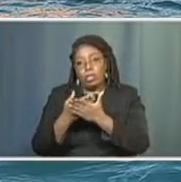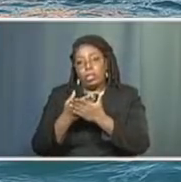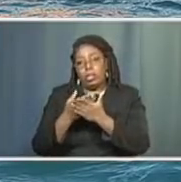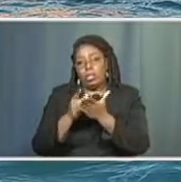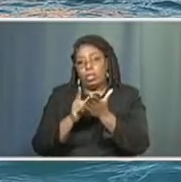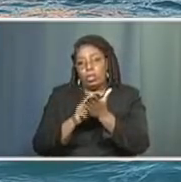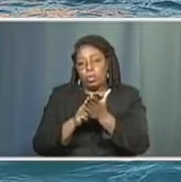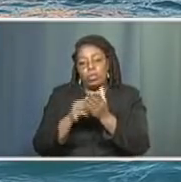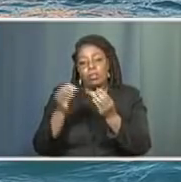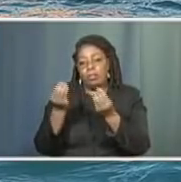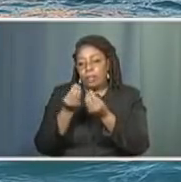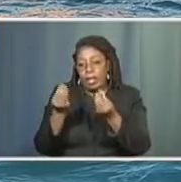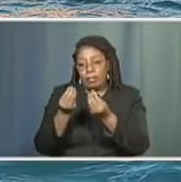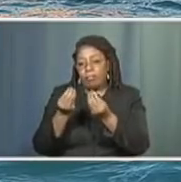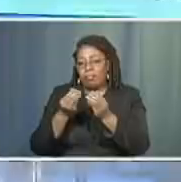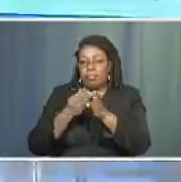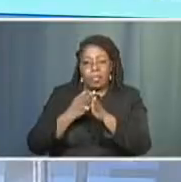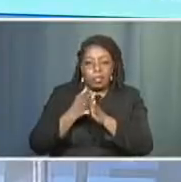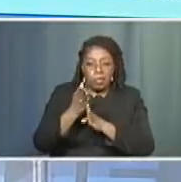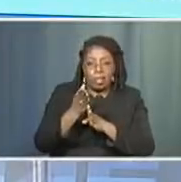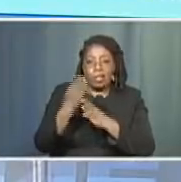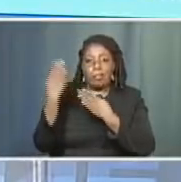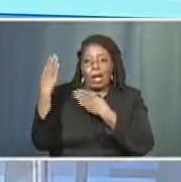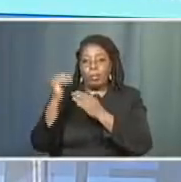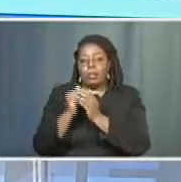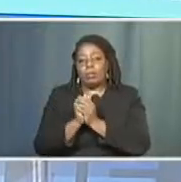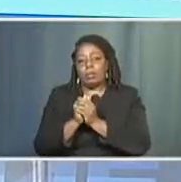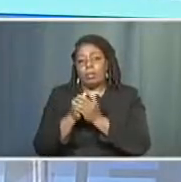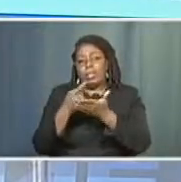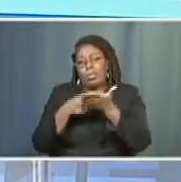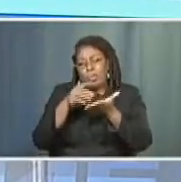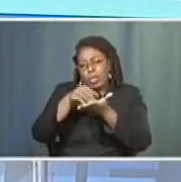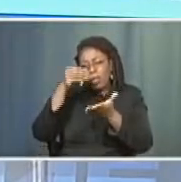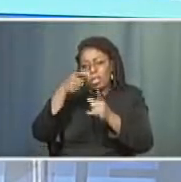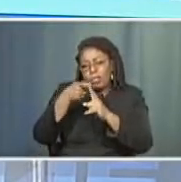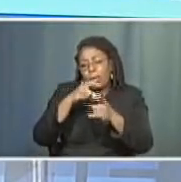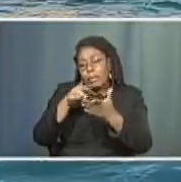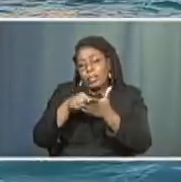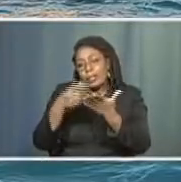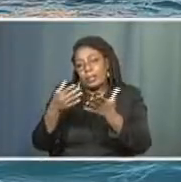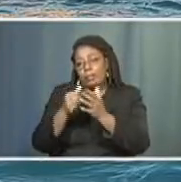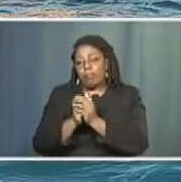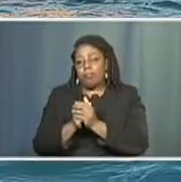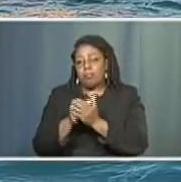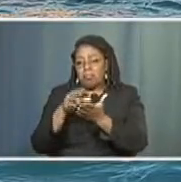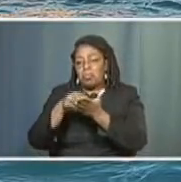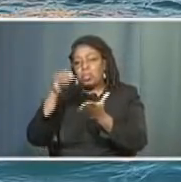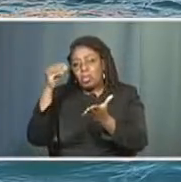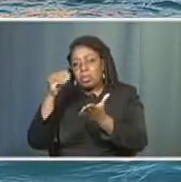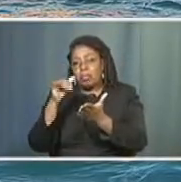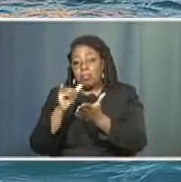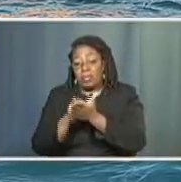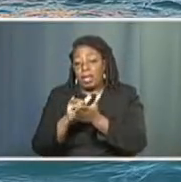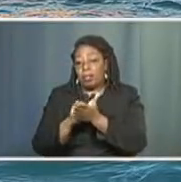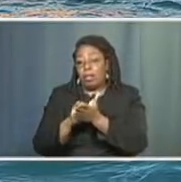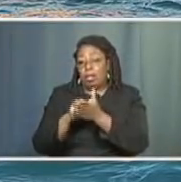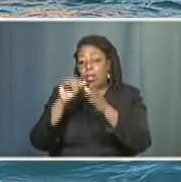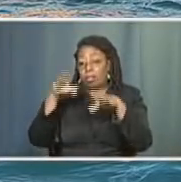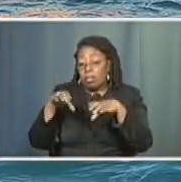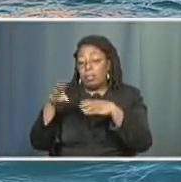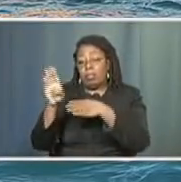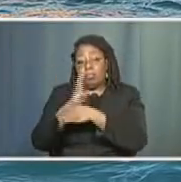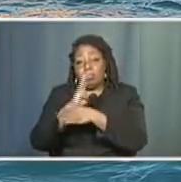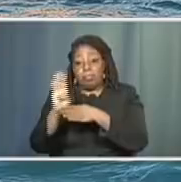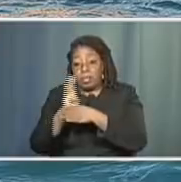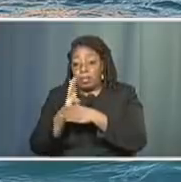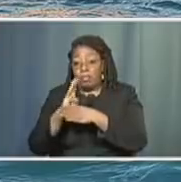none directly impacted the Bahamas. So what's the takeaway from all this? The takeaway from this is simply that it can be a very busy season, and